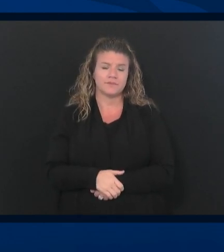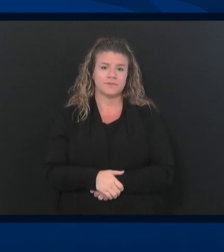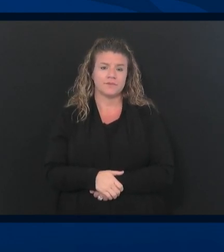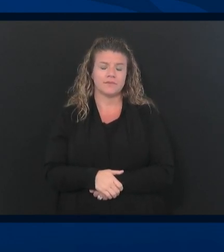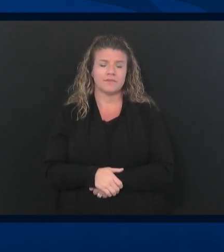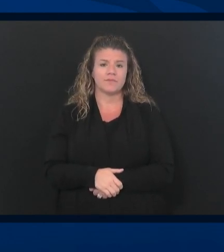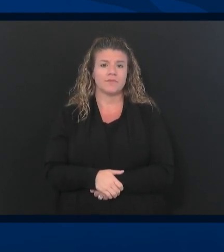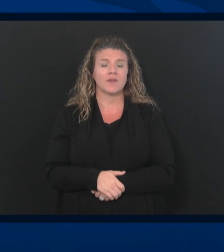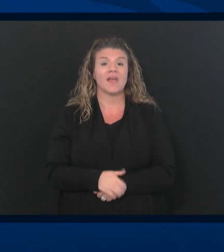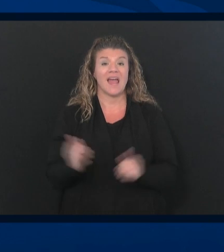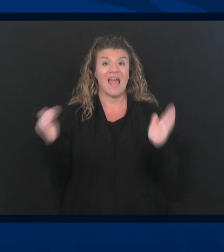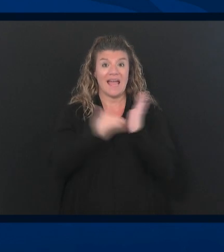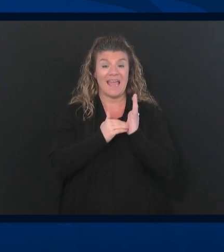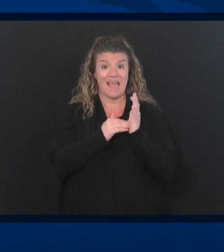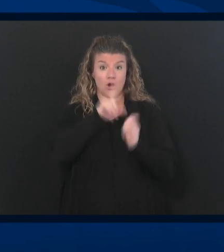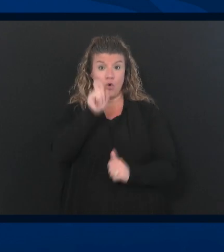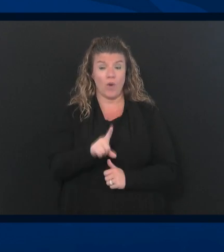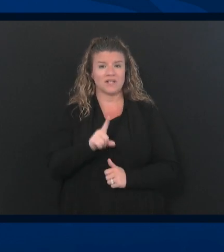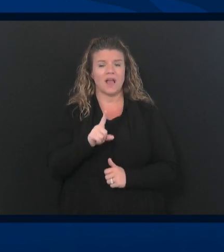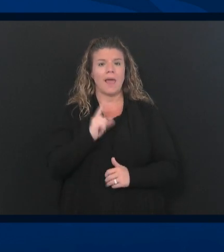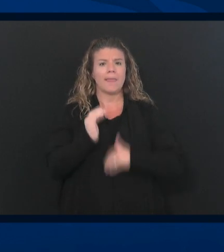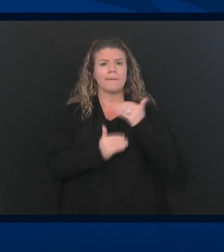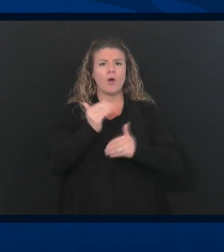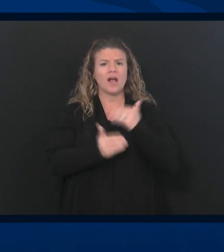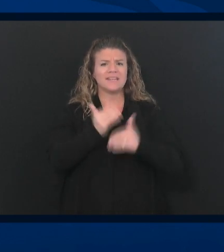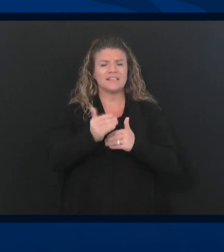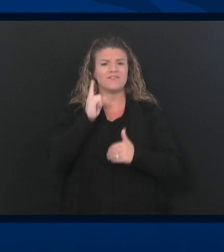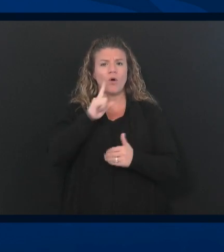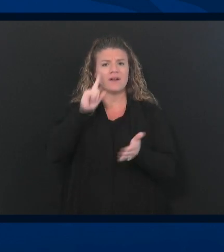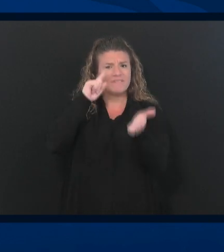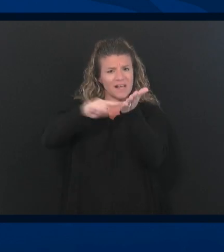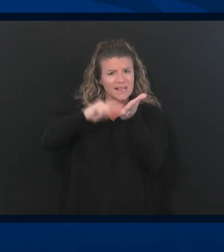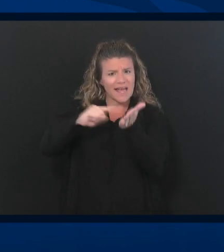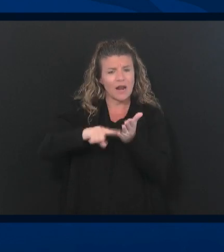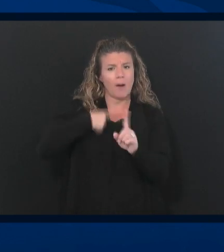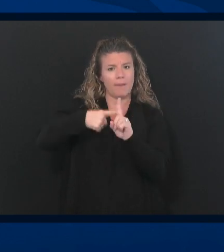What is the process for contact tracing positive patients?